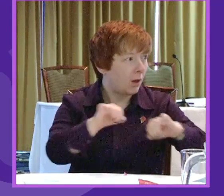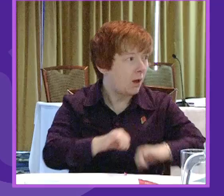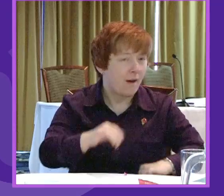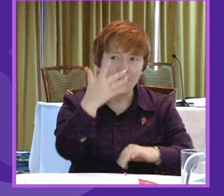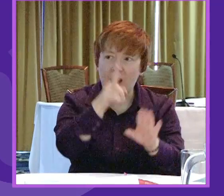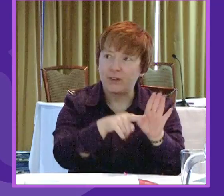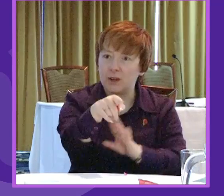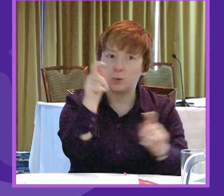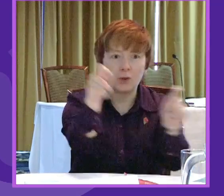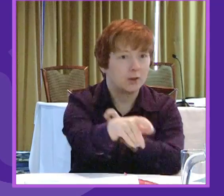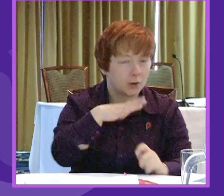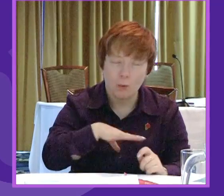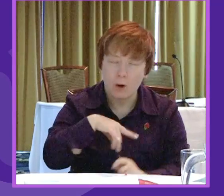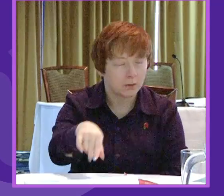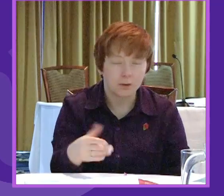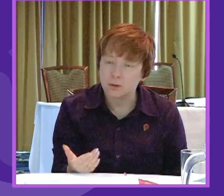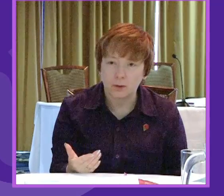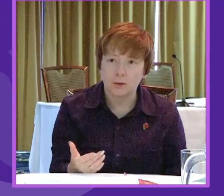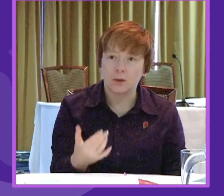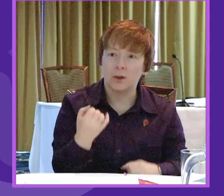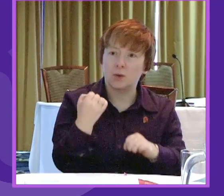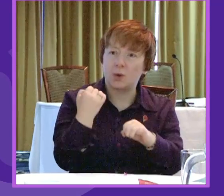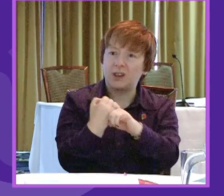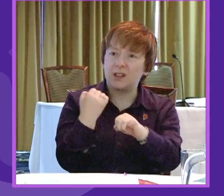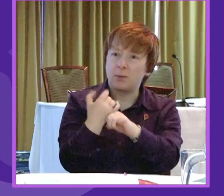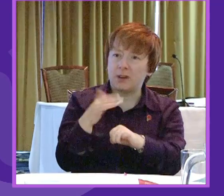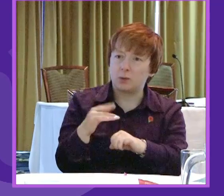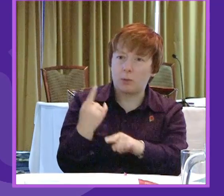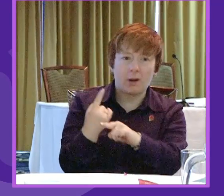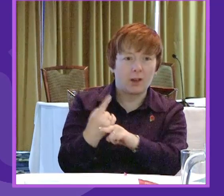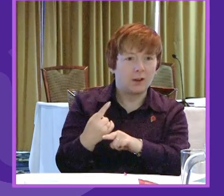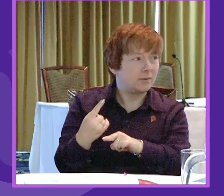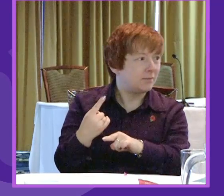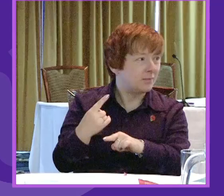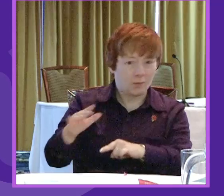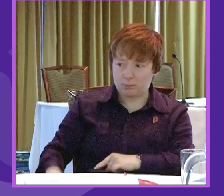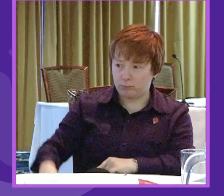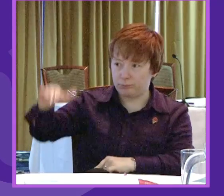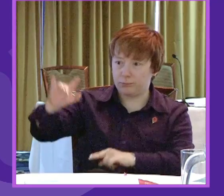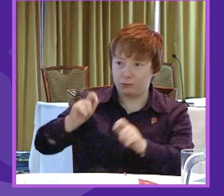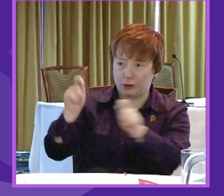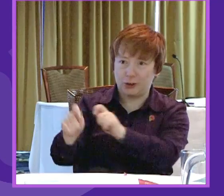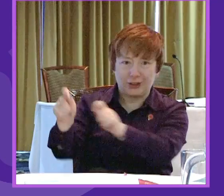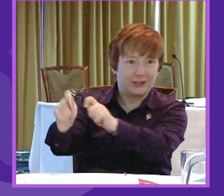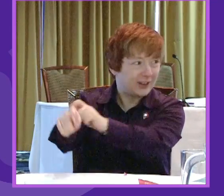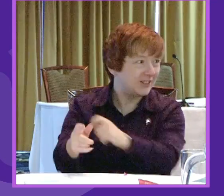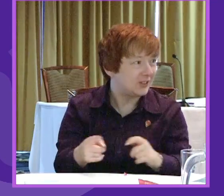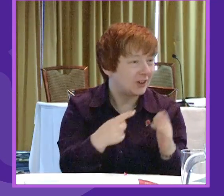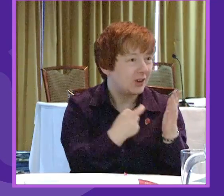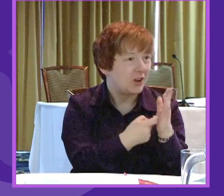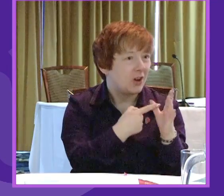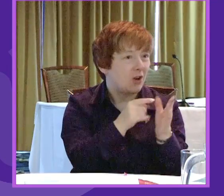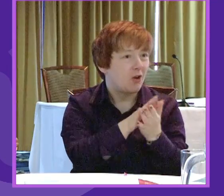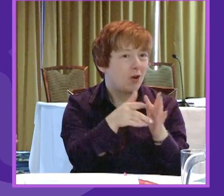It's too long for children because Geeta was talking about the developmental challenges, the amount of change. Rachel's